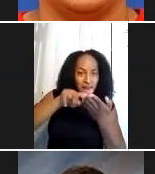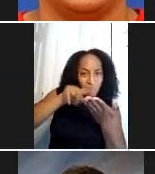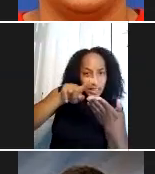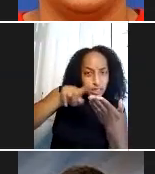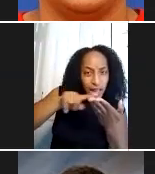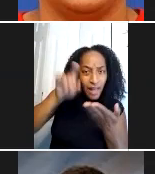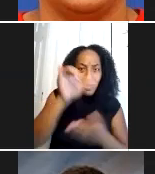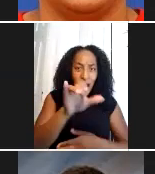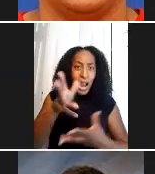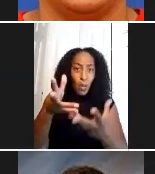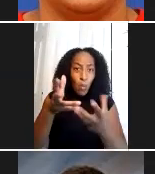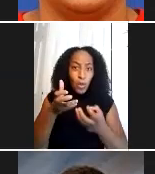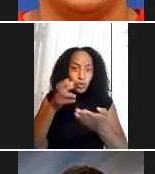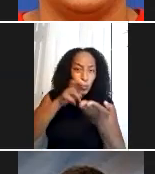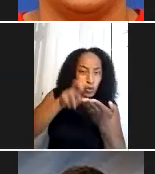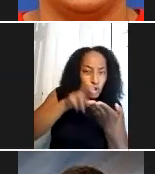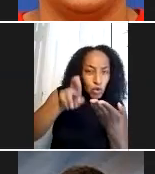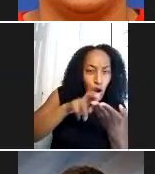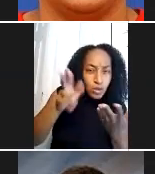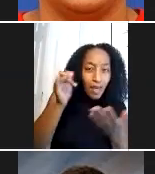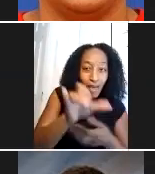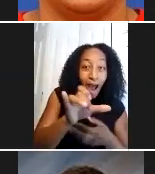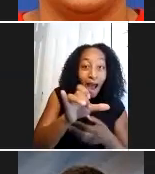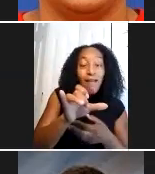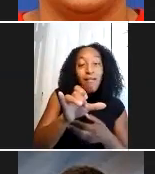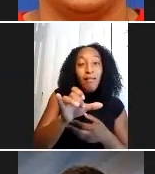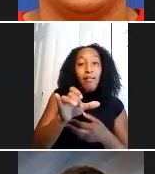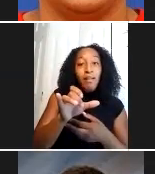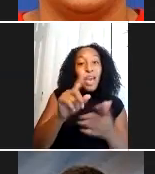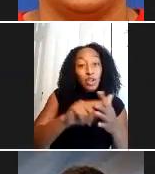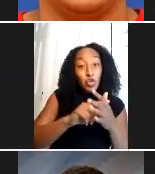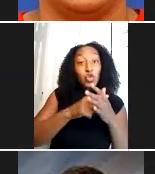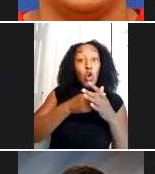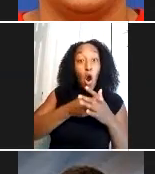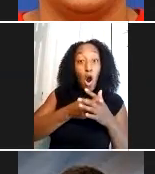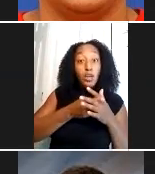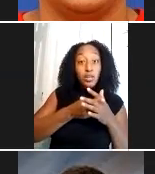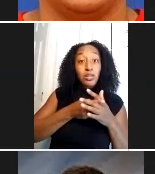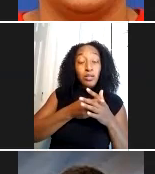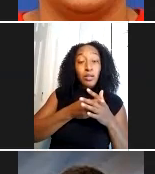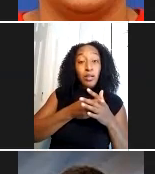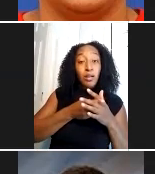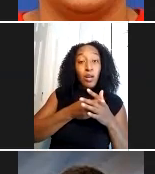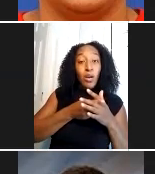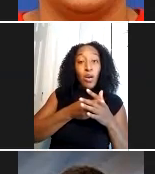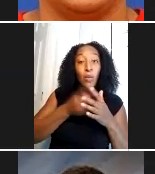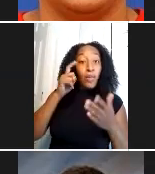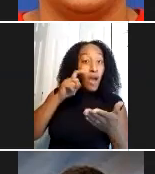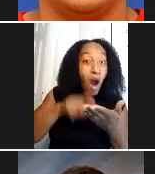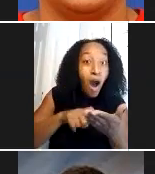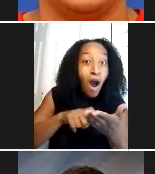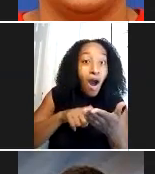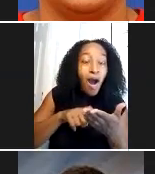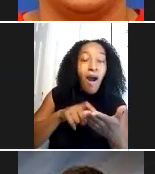Okay. And so once the scientist has formulated the